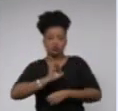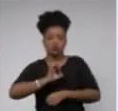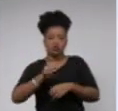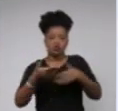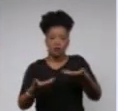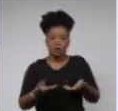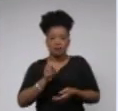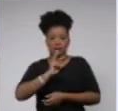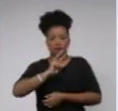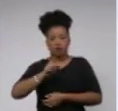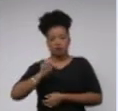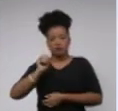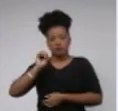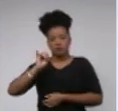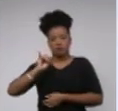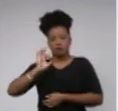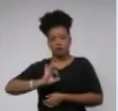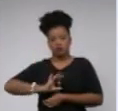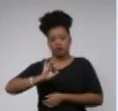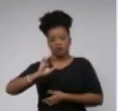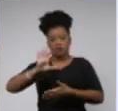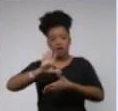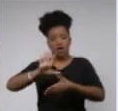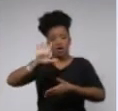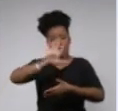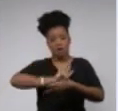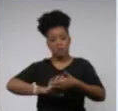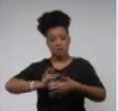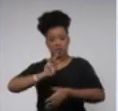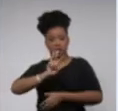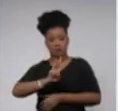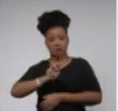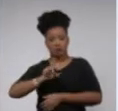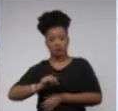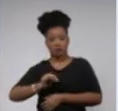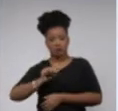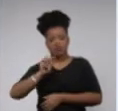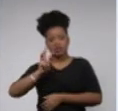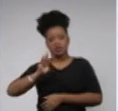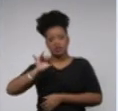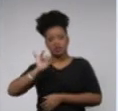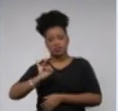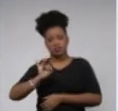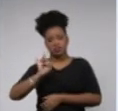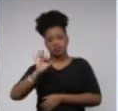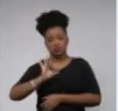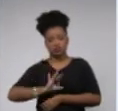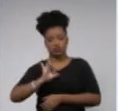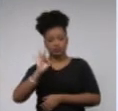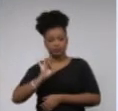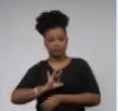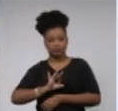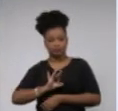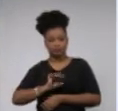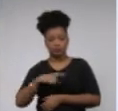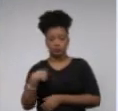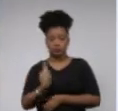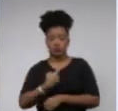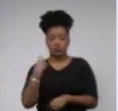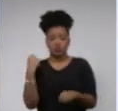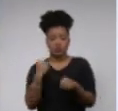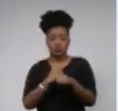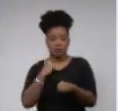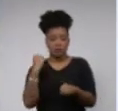ratio. The 31 patients belong 13 to Havana, 1 to Artemisa, 3 to